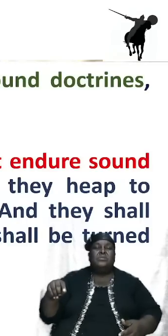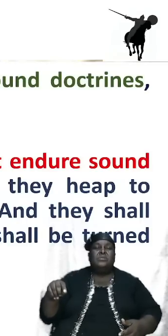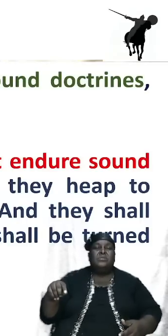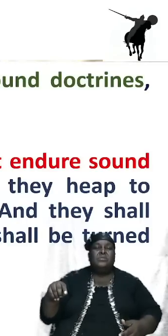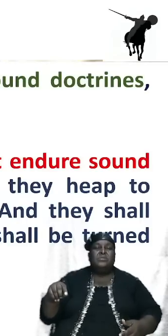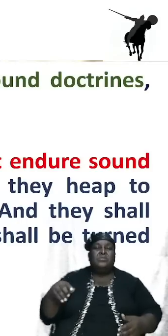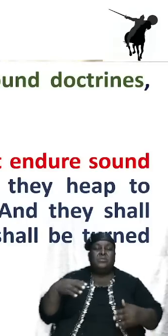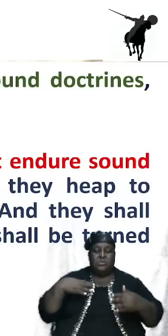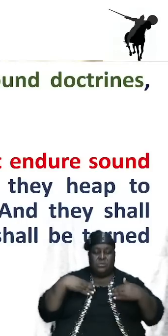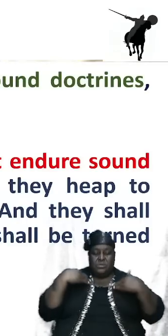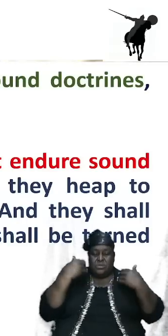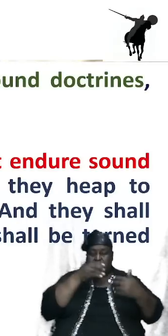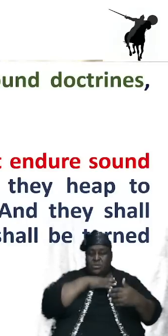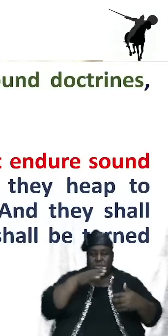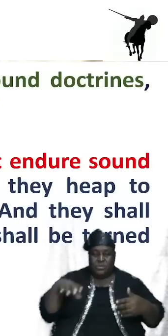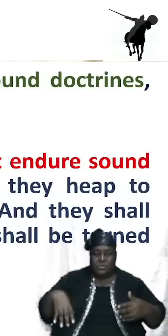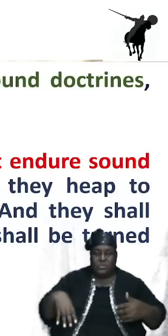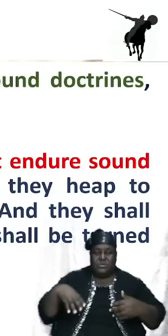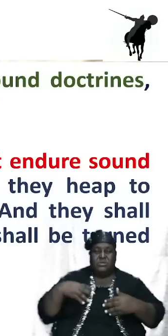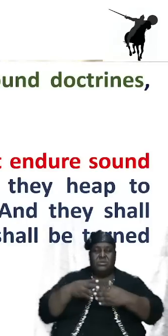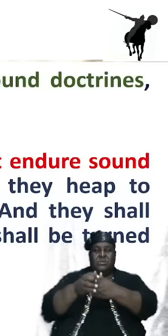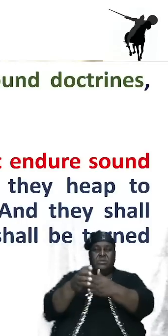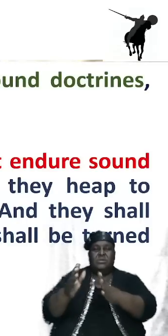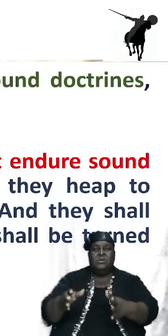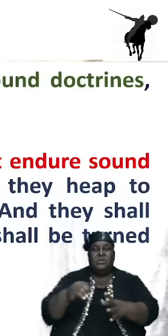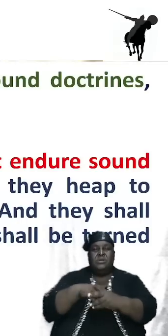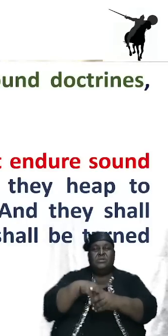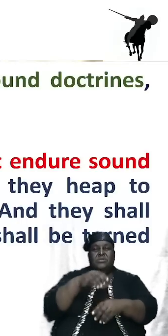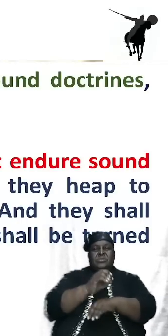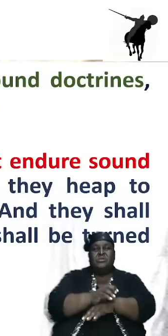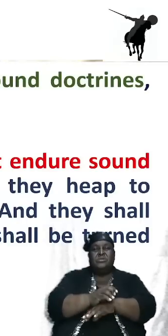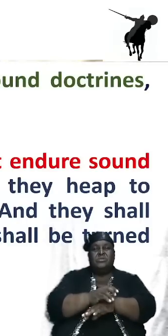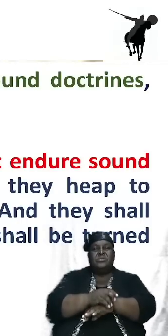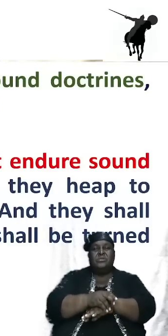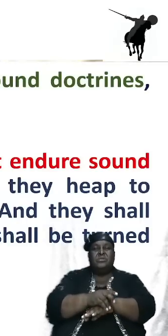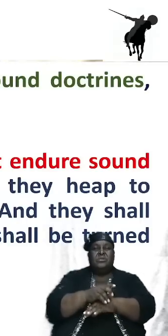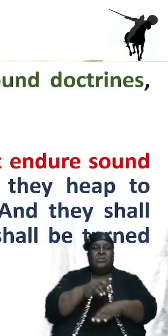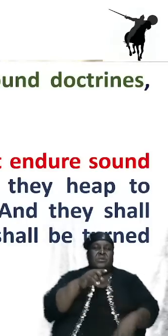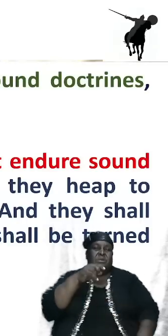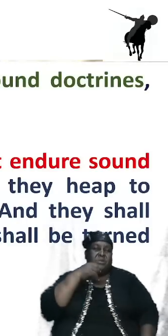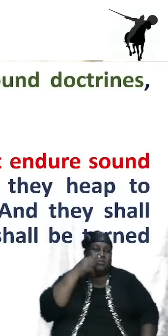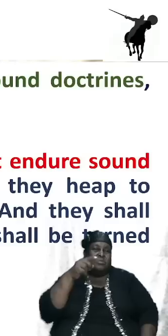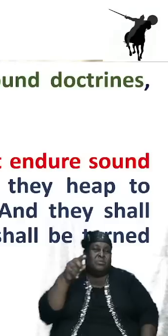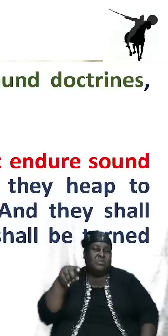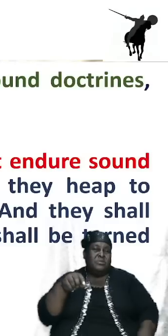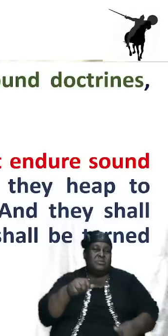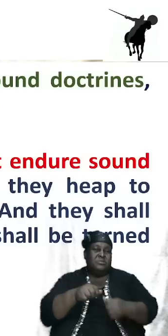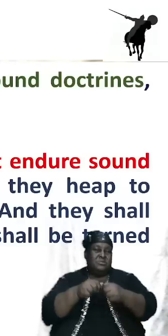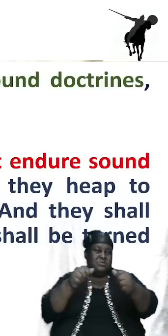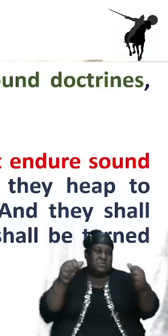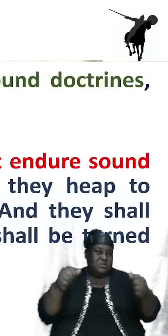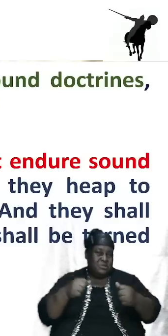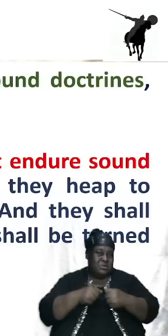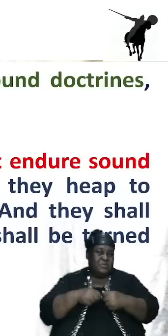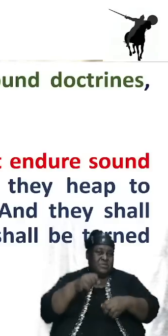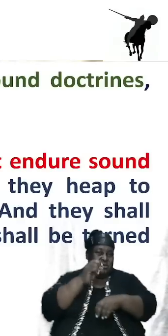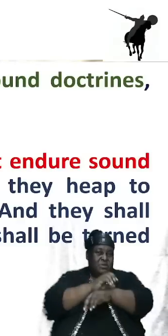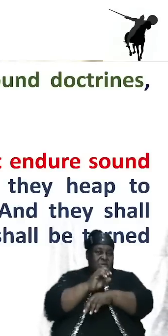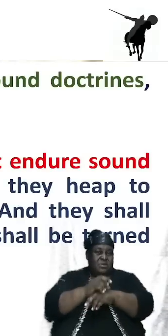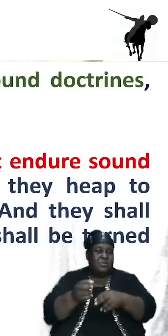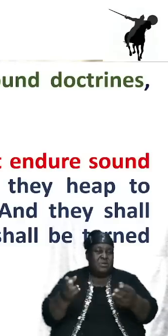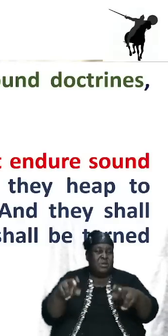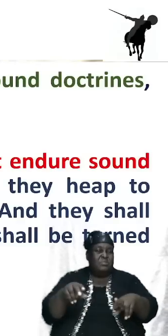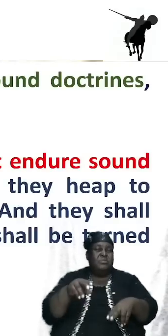fellow young Christian leader in the church. And he was telling him about the state of the church that is going to happen in the future. I strongly believe that this was a